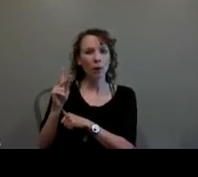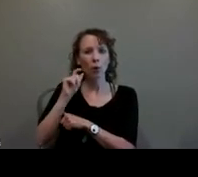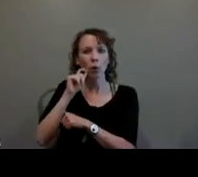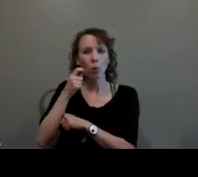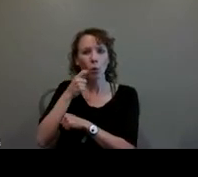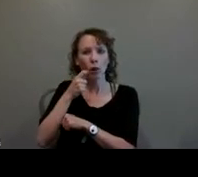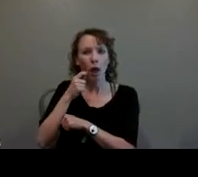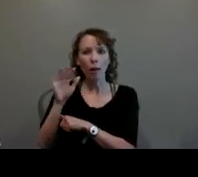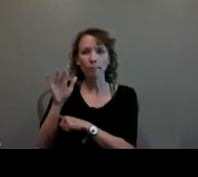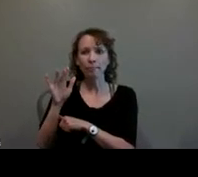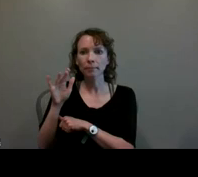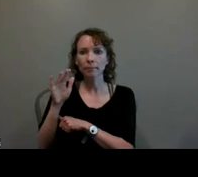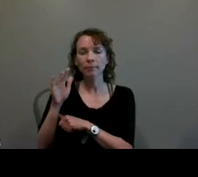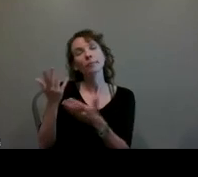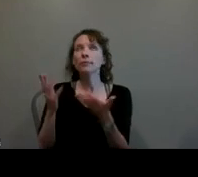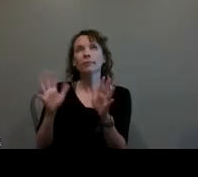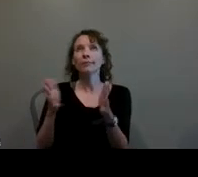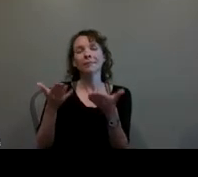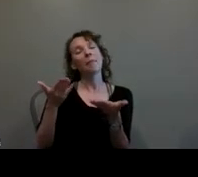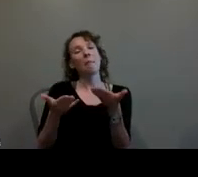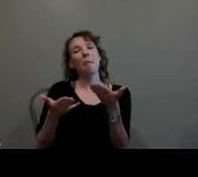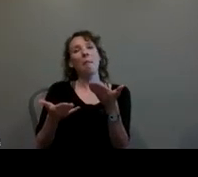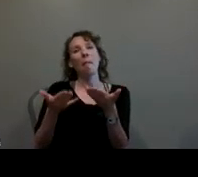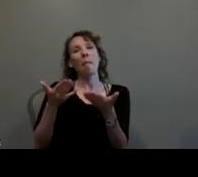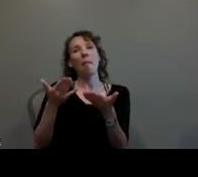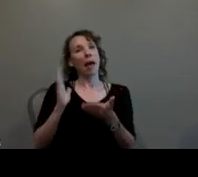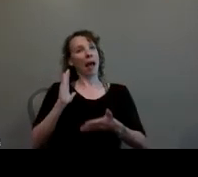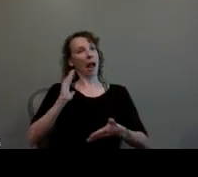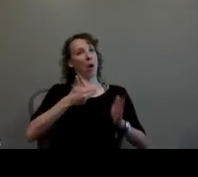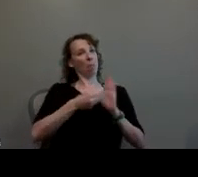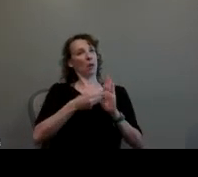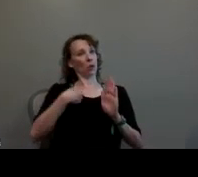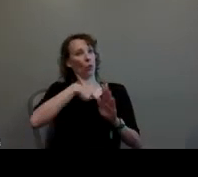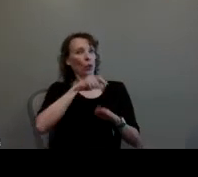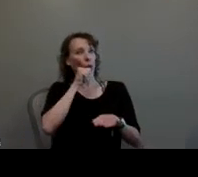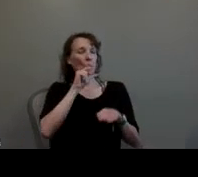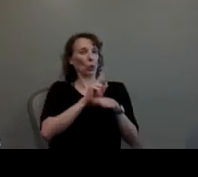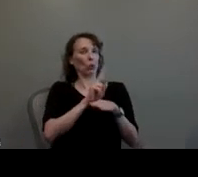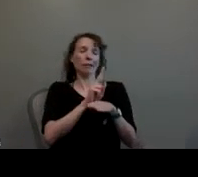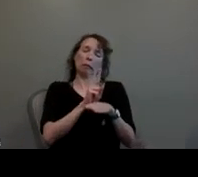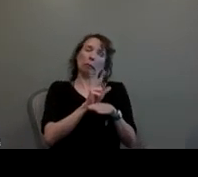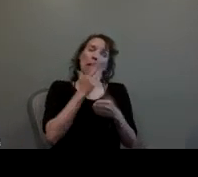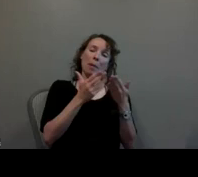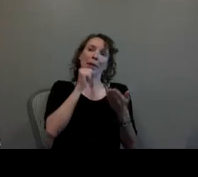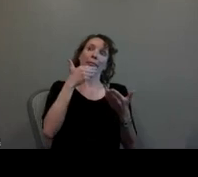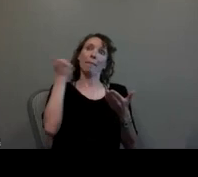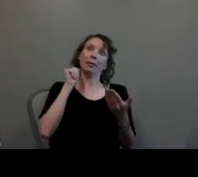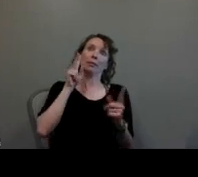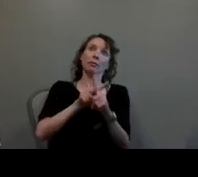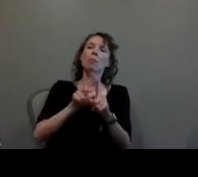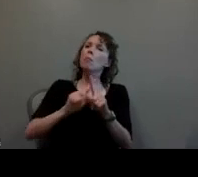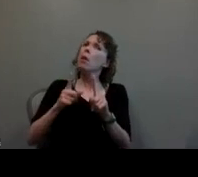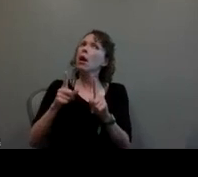Yeah, I think maybe beyond the scope of the models we use, but still maybe similar approaches would apply.